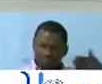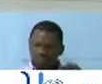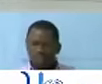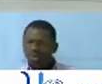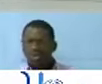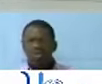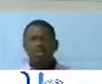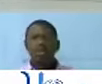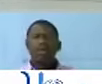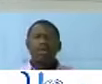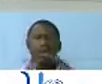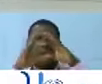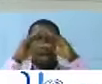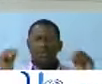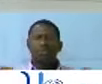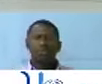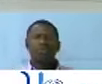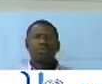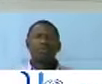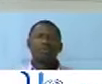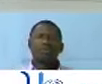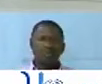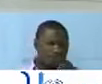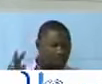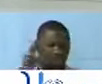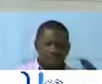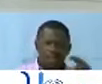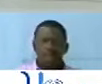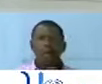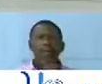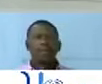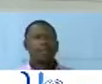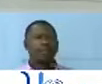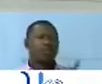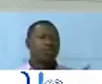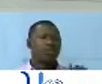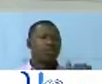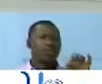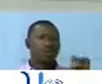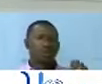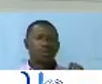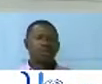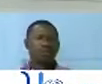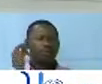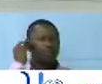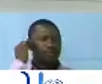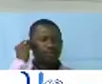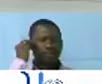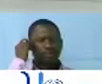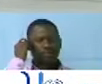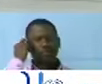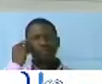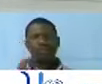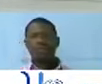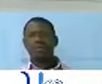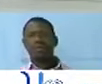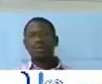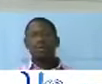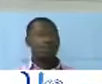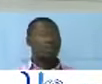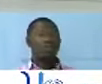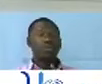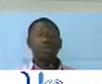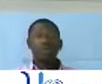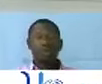nak ci chambers yi dal ñu ngi sét Mr. Gay. This was their audacity. They burst, not only did they come into a courthouse. Nekul